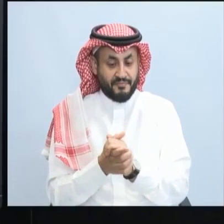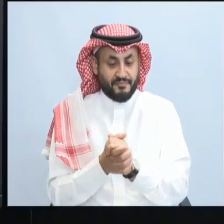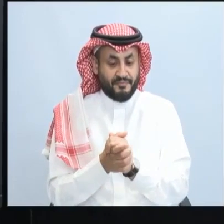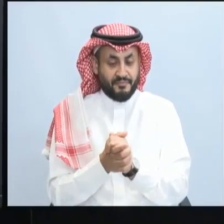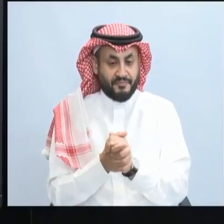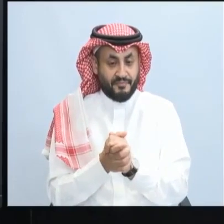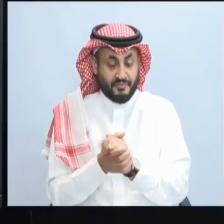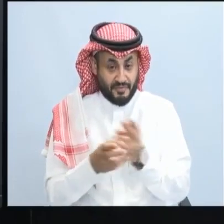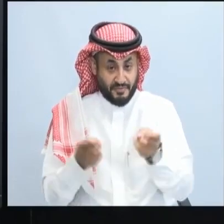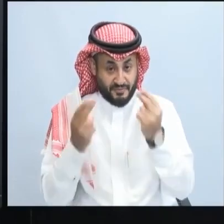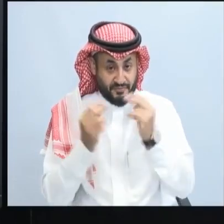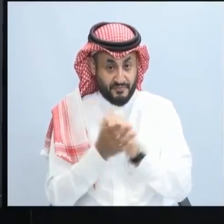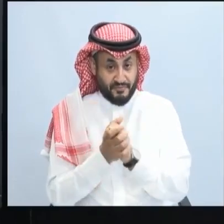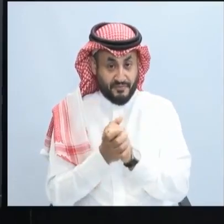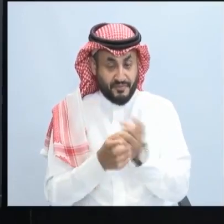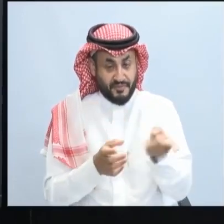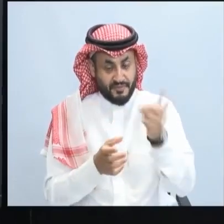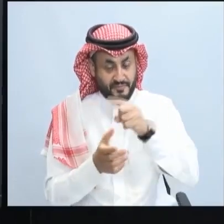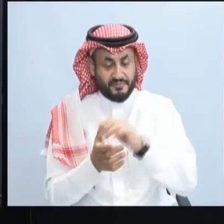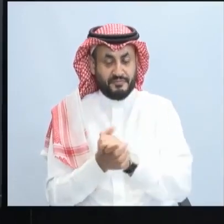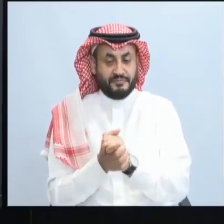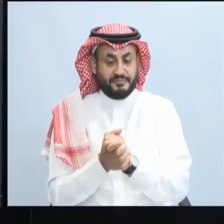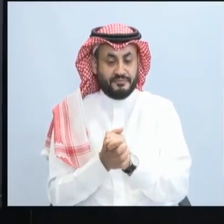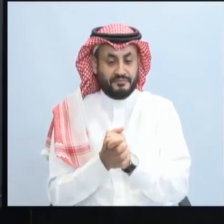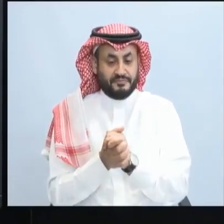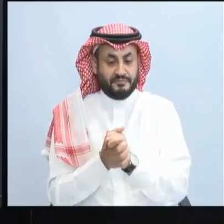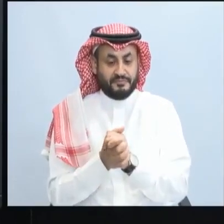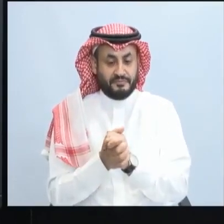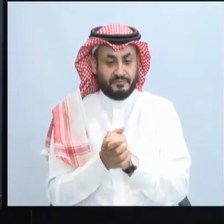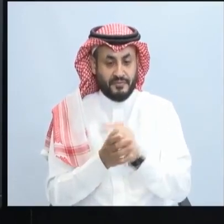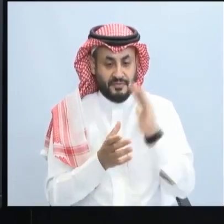So be prepared, and we're going to go back, inshallah, to them in our next lesson, inshallah.